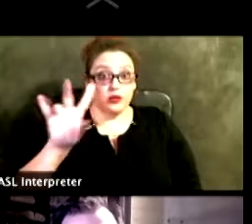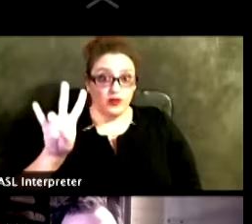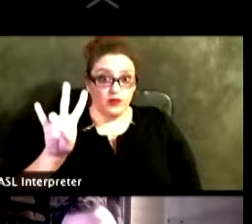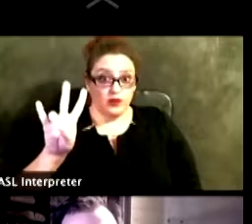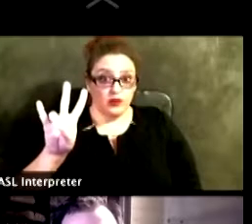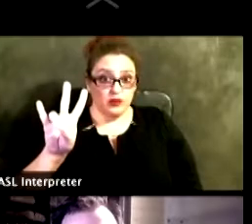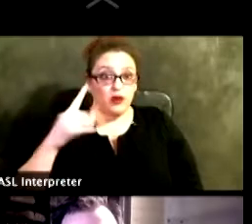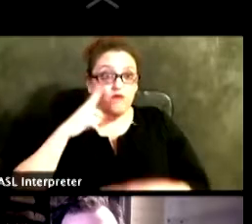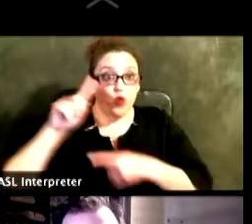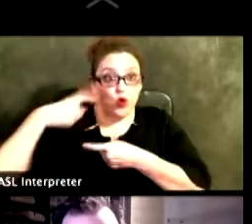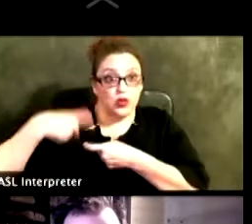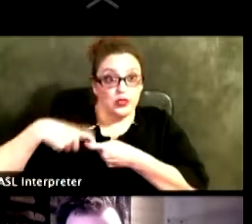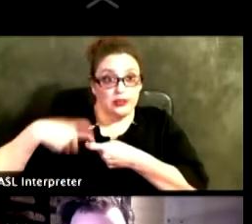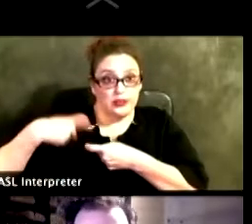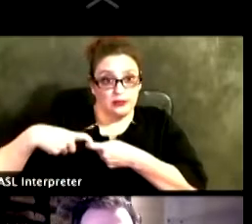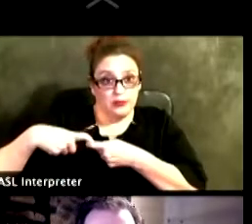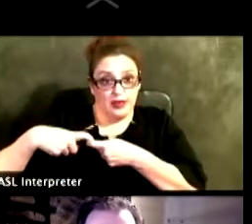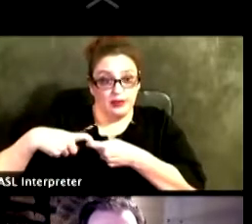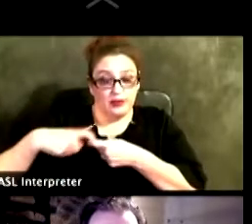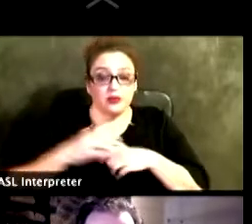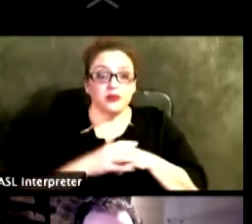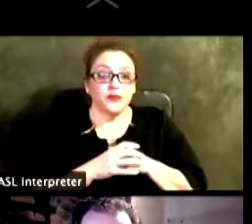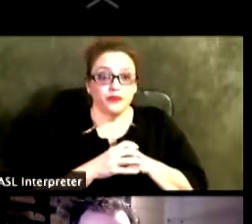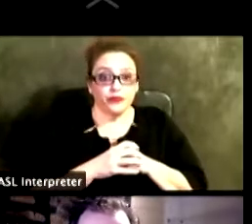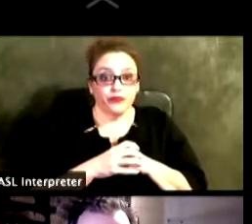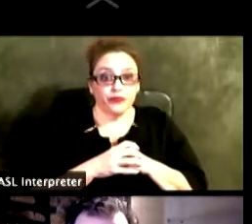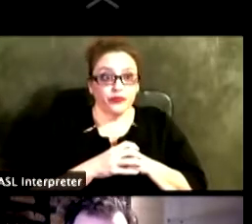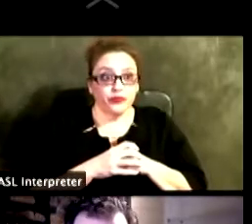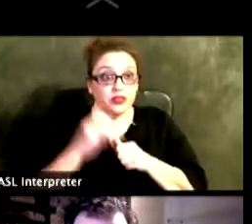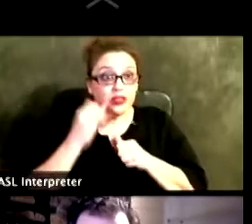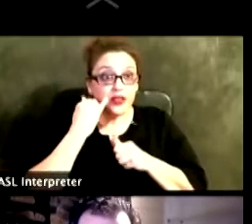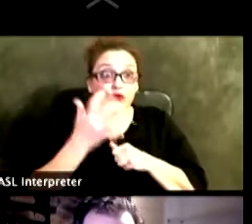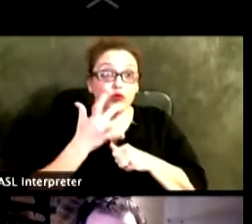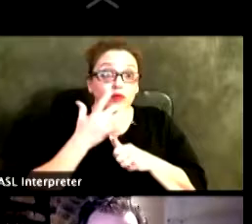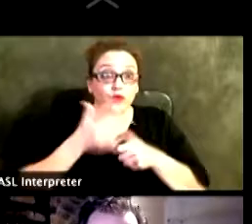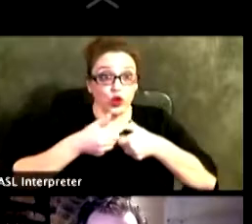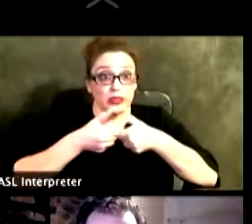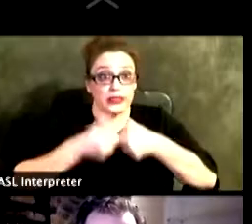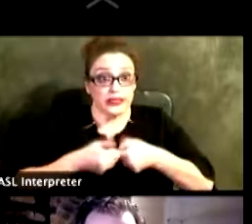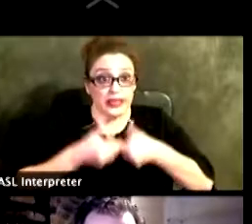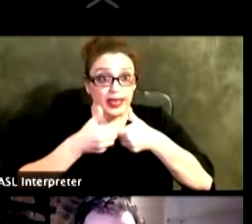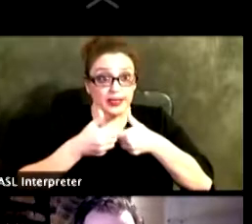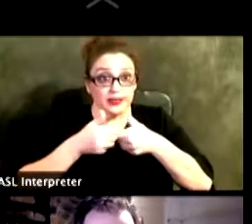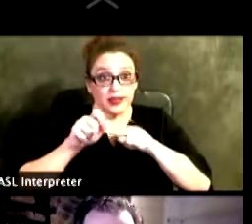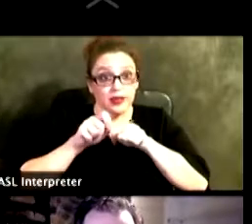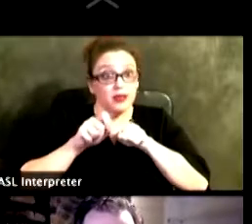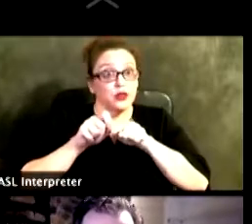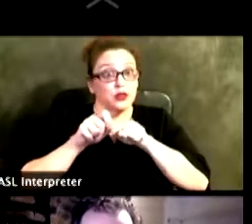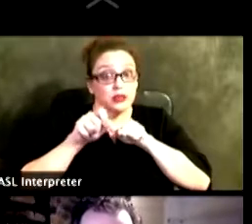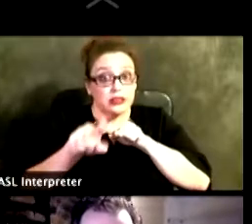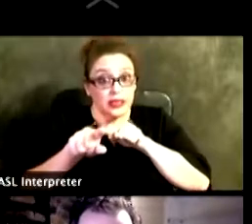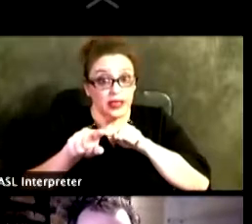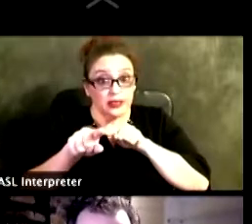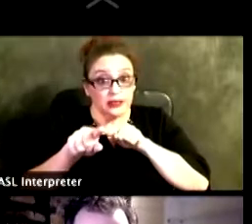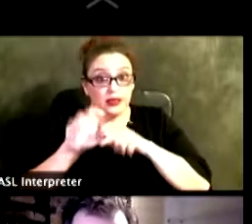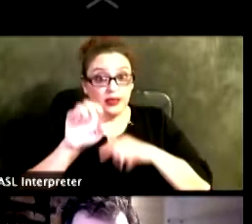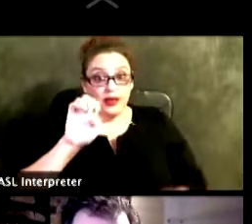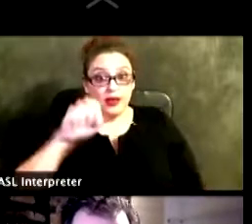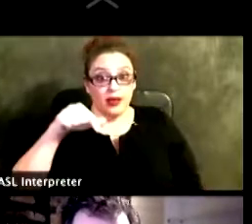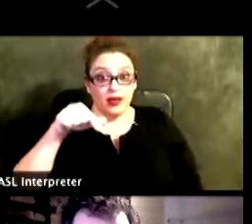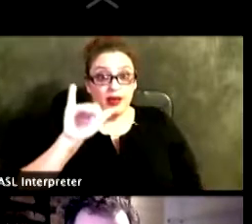844-881-1317 for a Spanish simulcast. In order to participate via text message, you can send a text